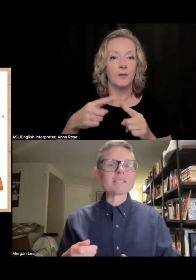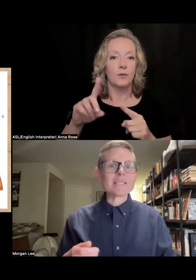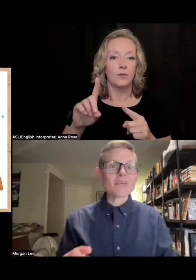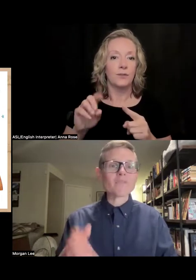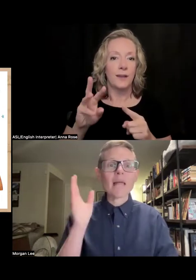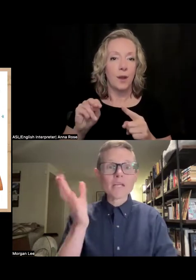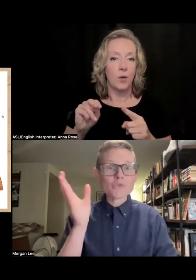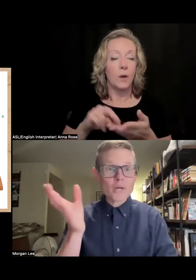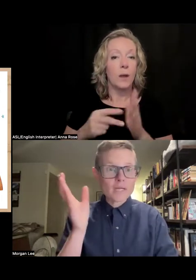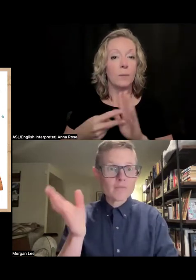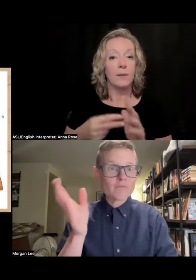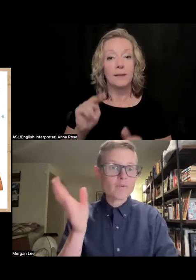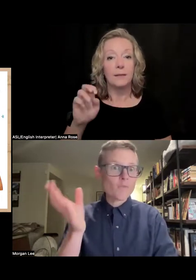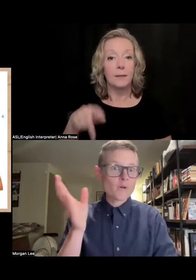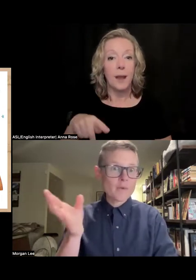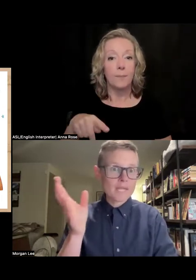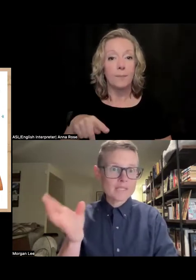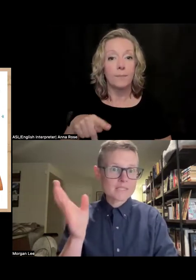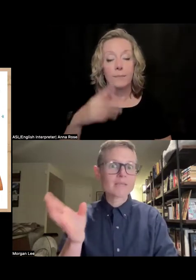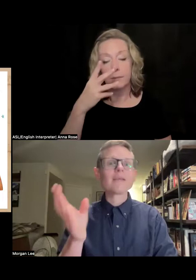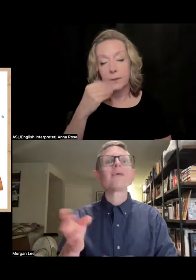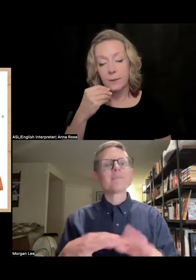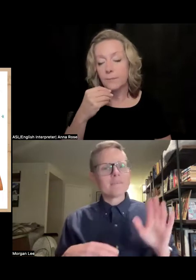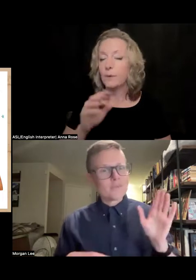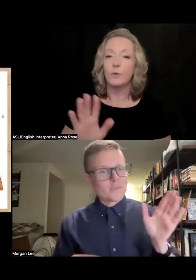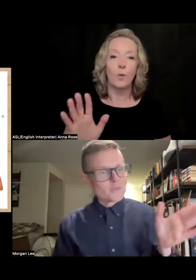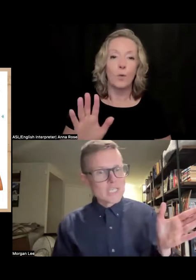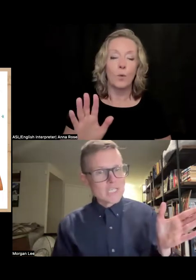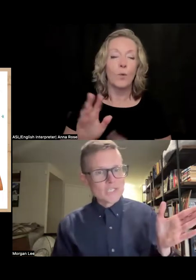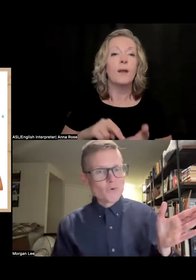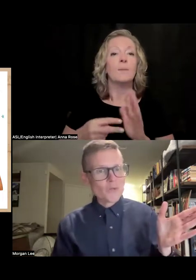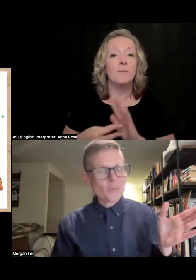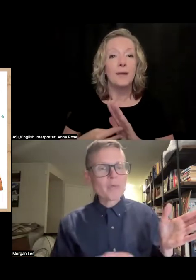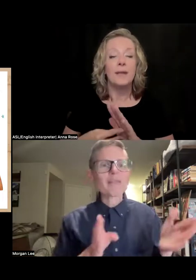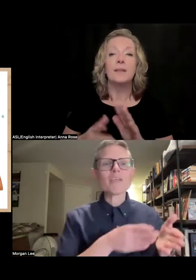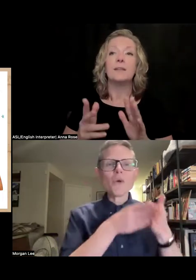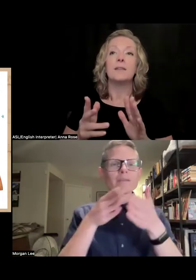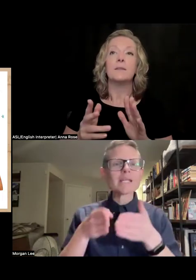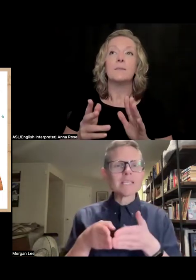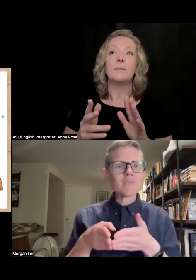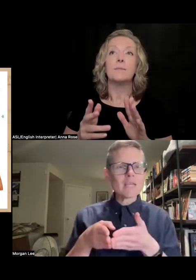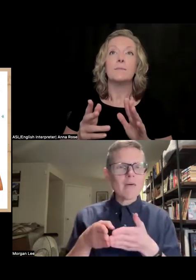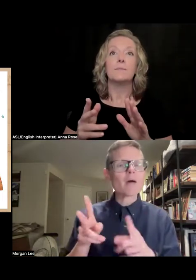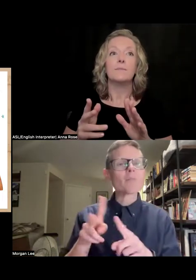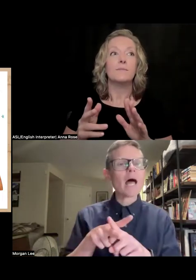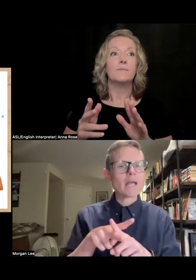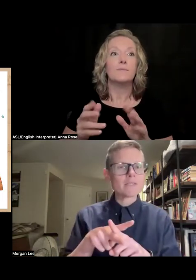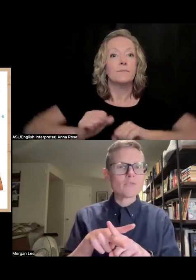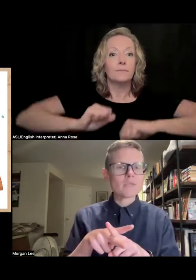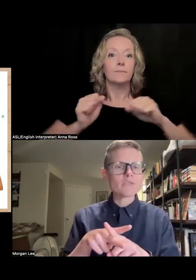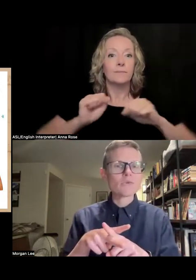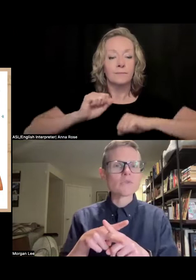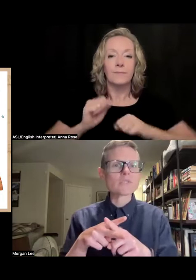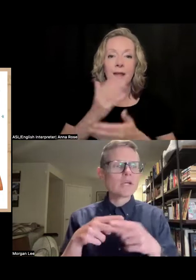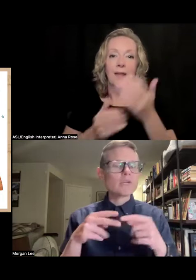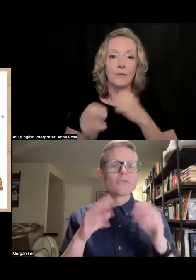means instead of lecturing for 40 minutes, you teach for a little bit, then you have an activity that applies so